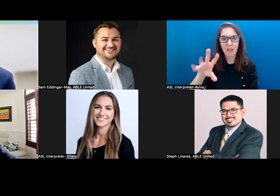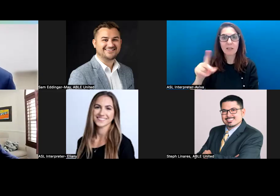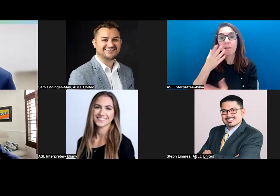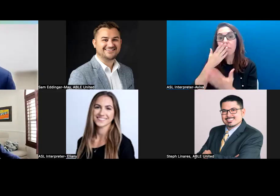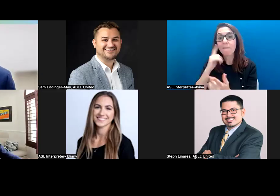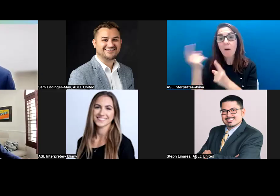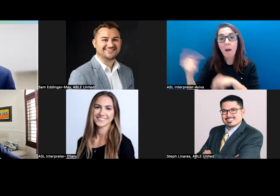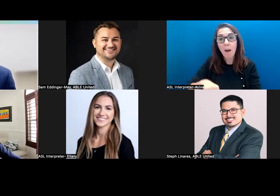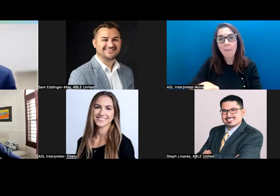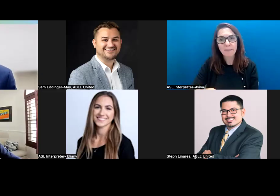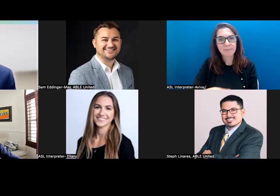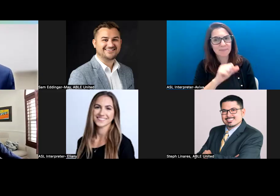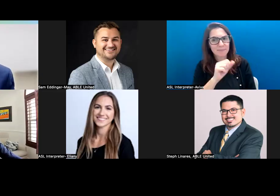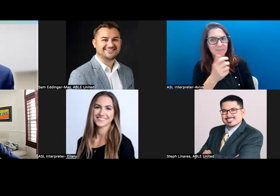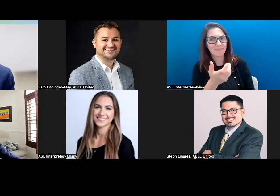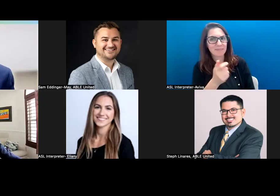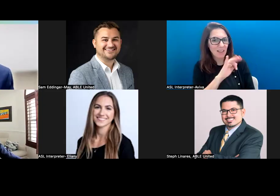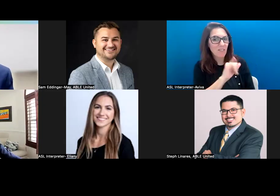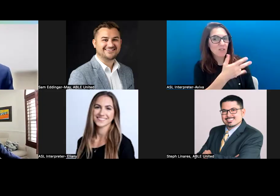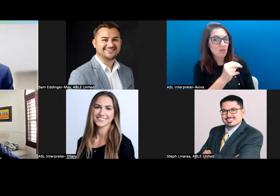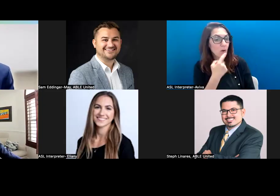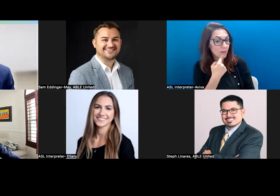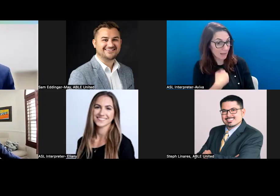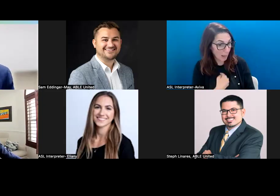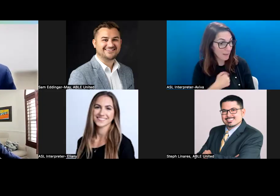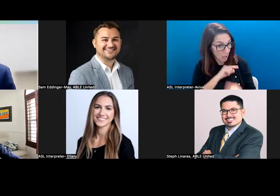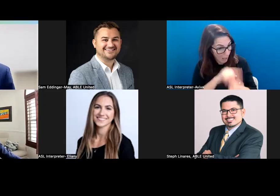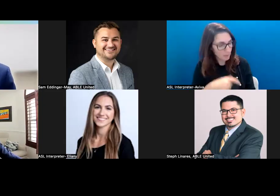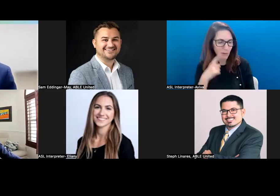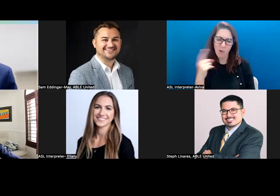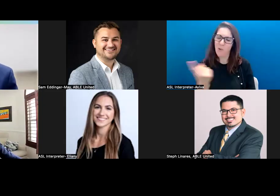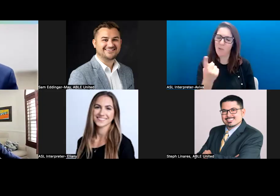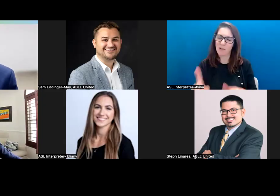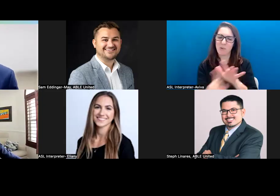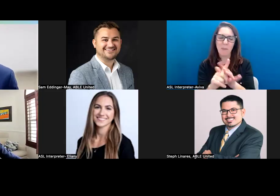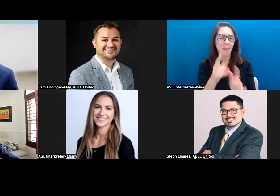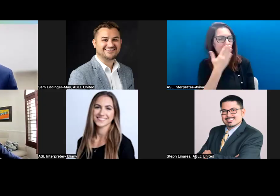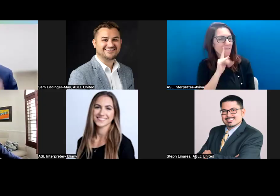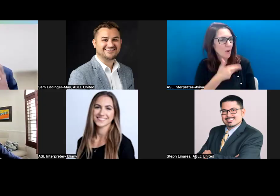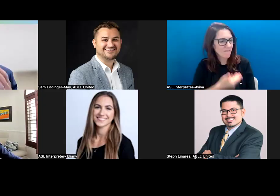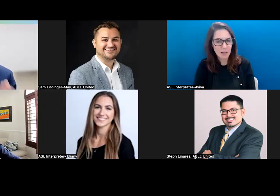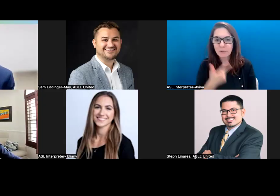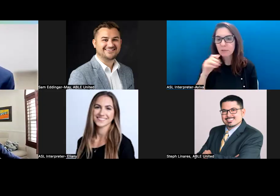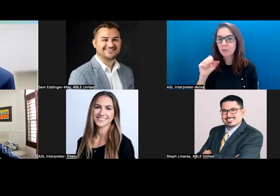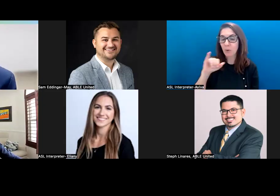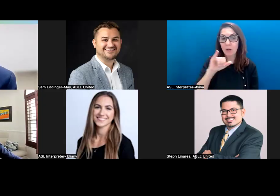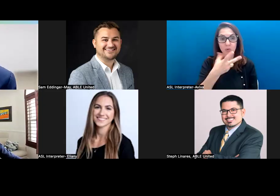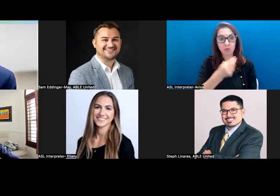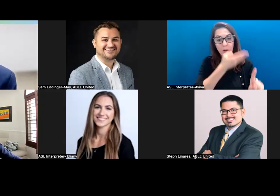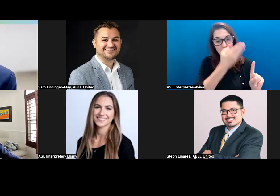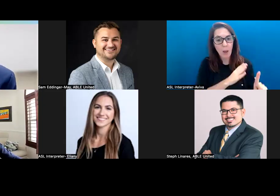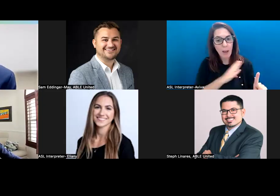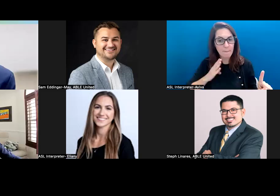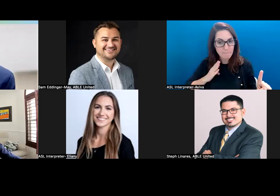today. Wait, if John tells me to be somewhere, I'm there. Thank you, John, for inviting me. Awesome. Well, Jason, he's a board certified